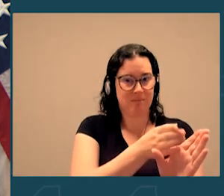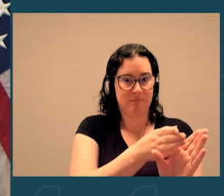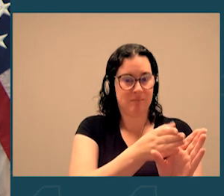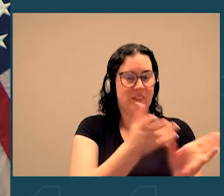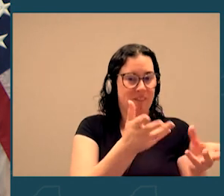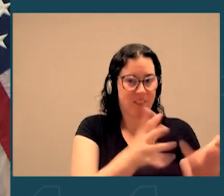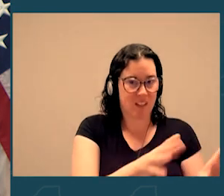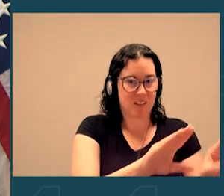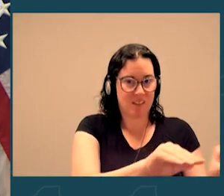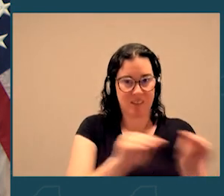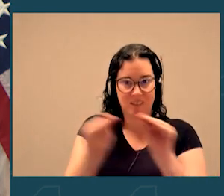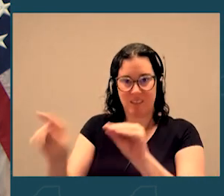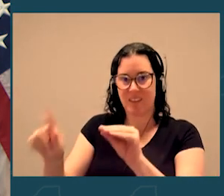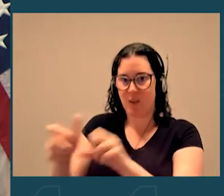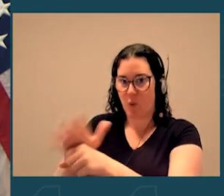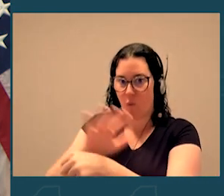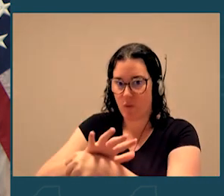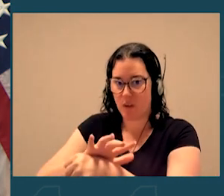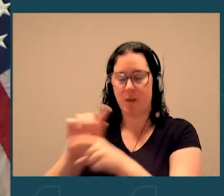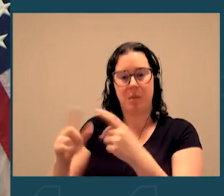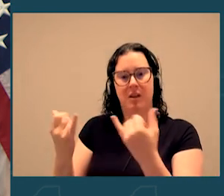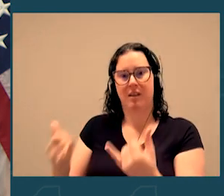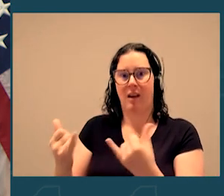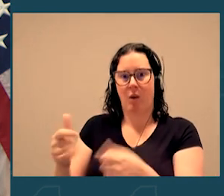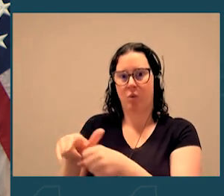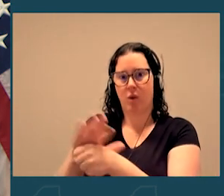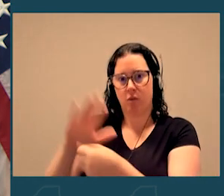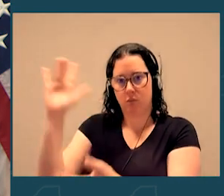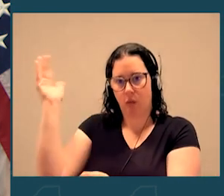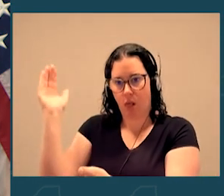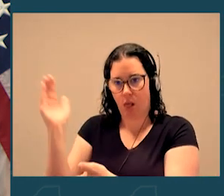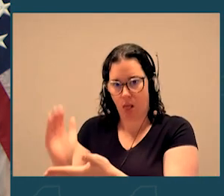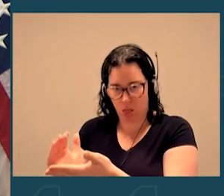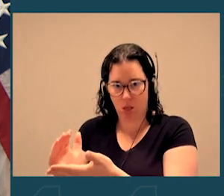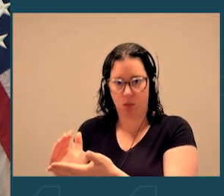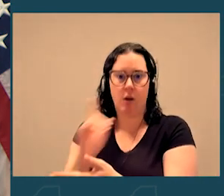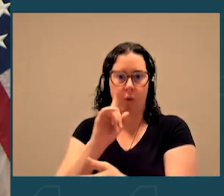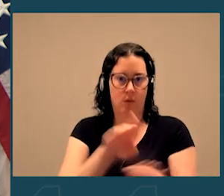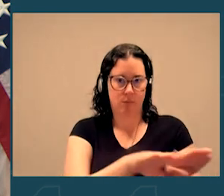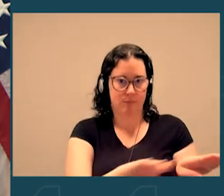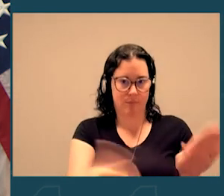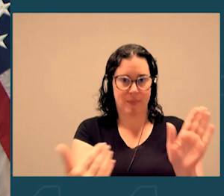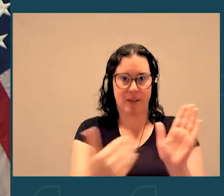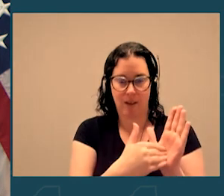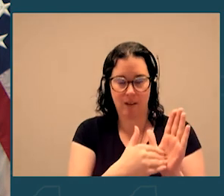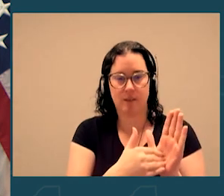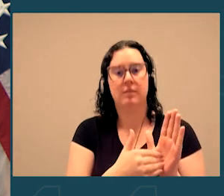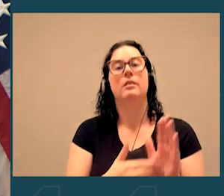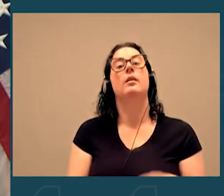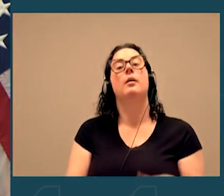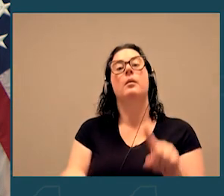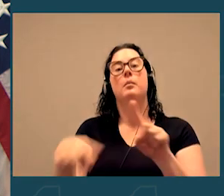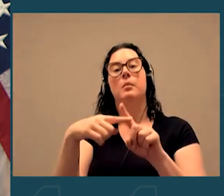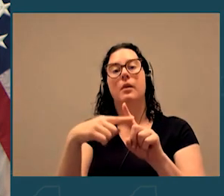while. And there was a disparity in reimbursements also. Mental health services are very expensive.